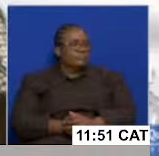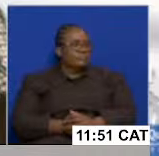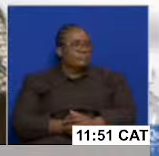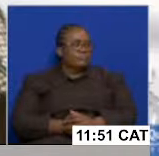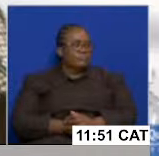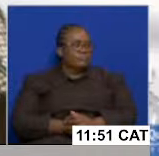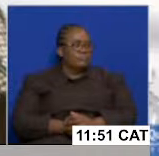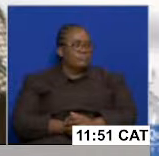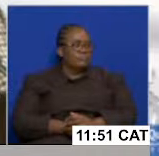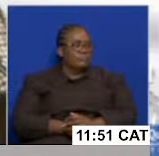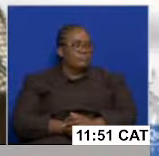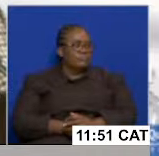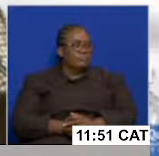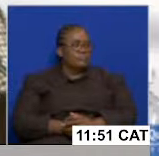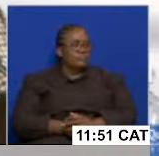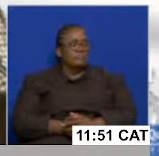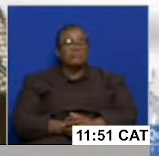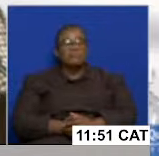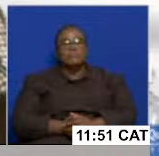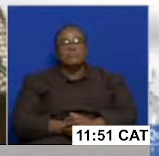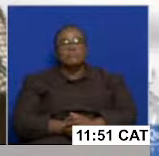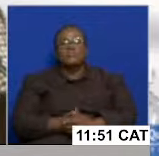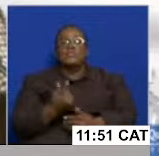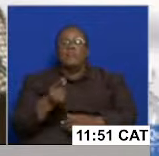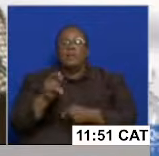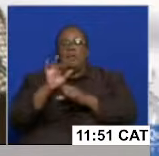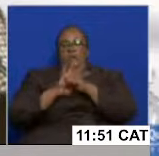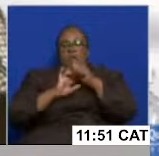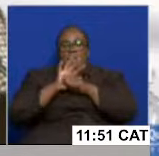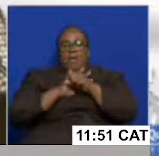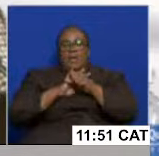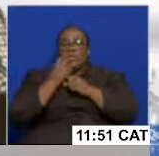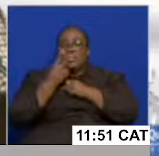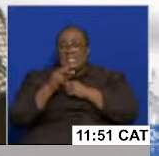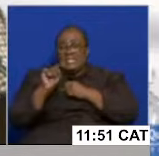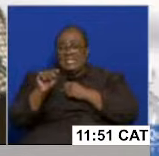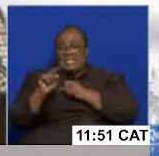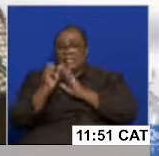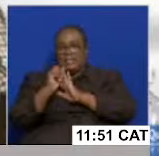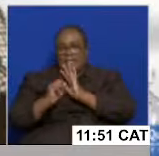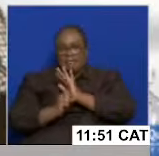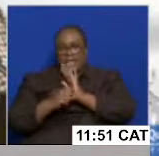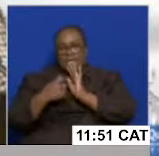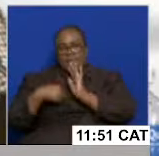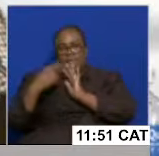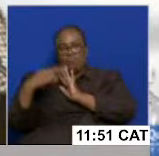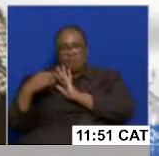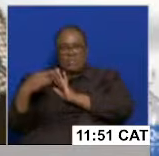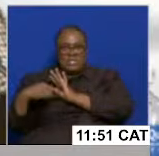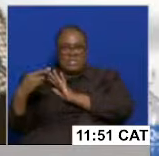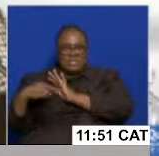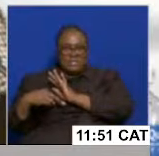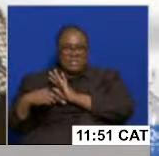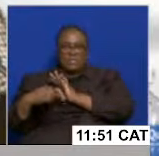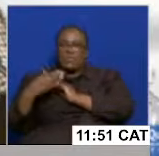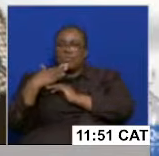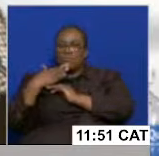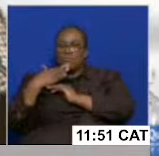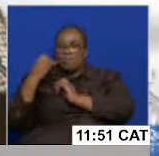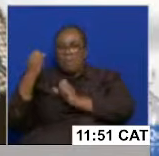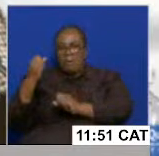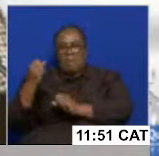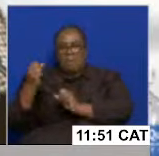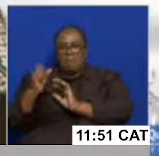Just for context, you'll see that this is a statement. I won't read the deponent of the statement, but that is the